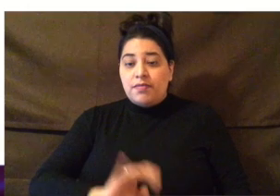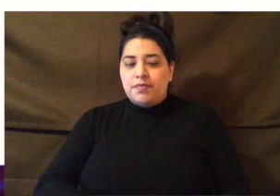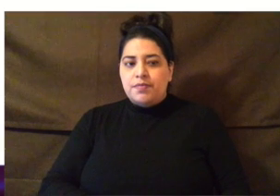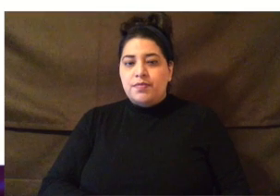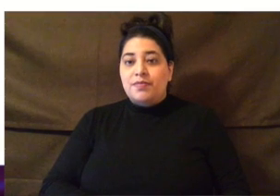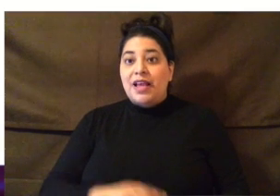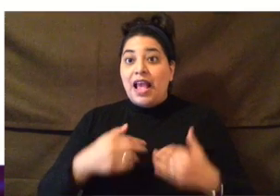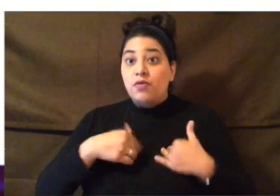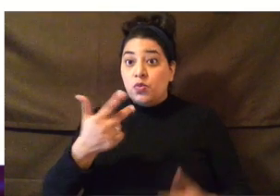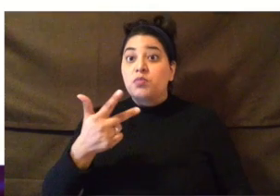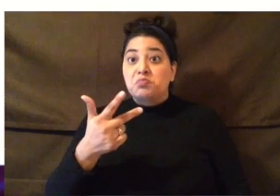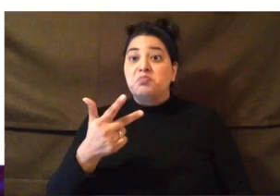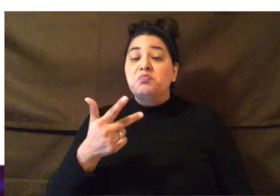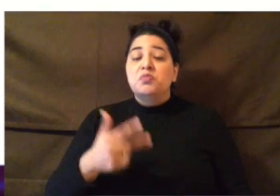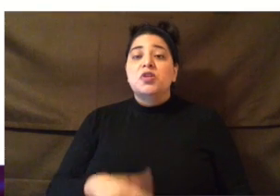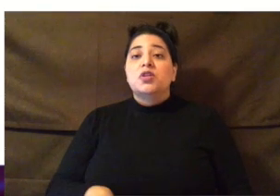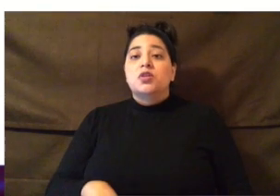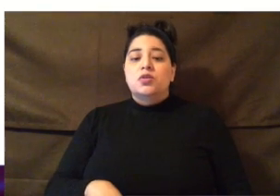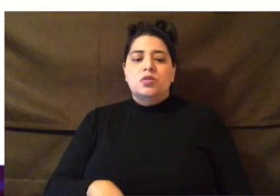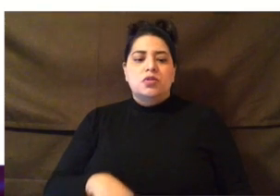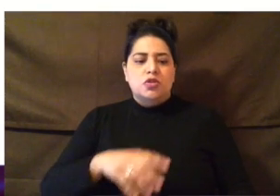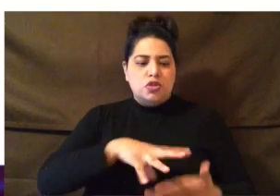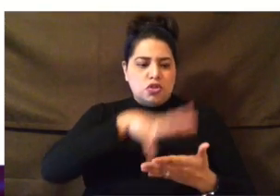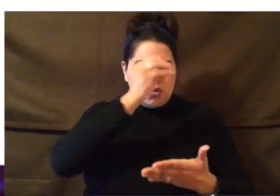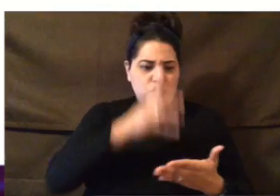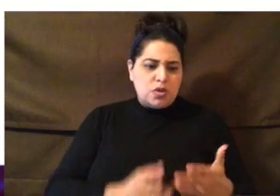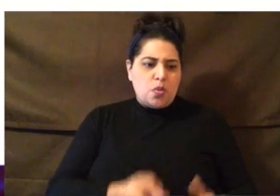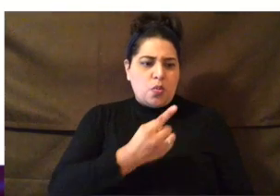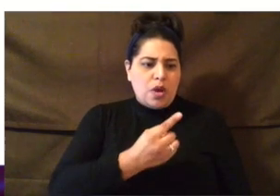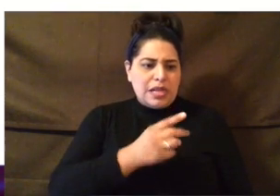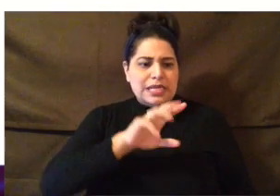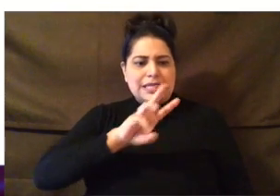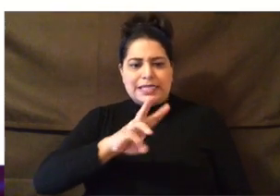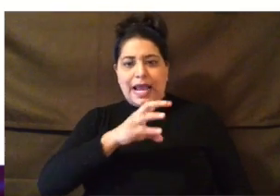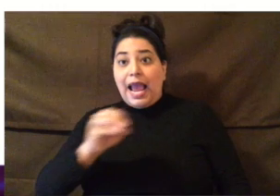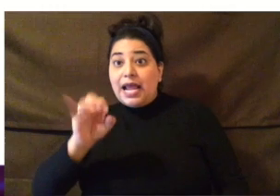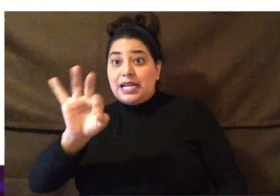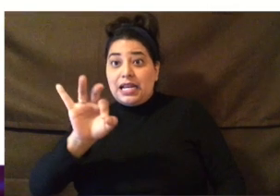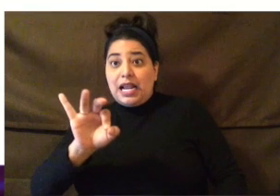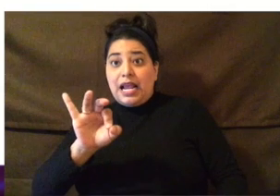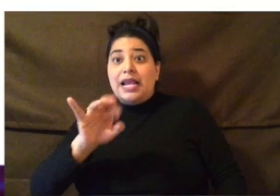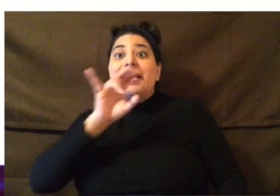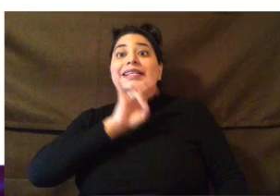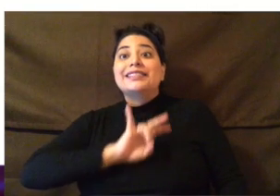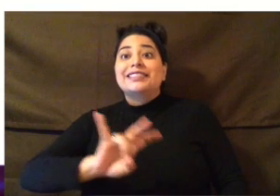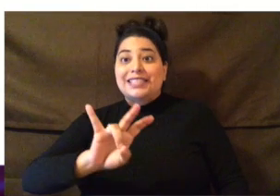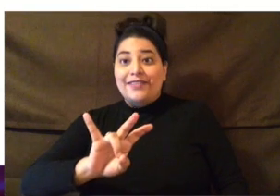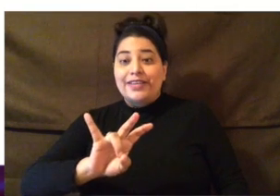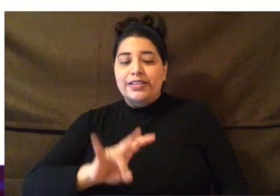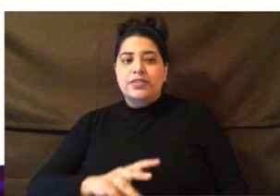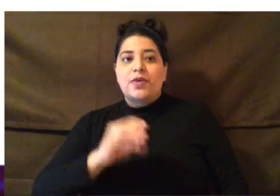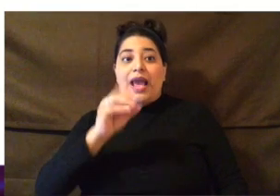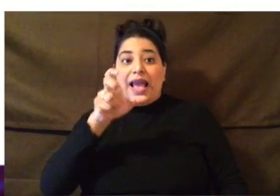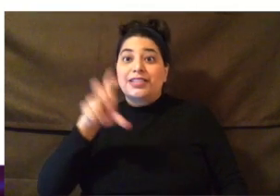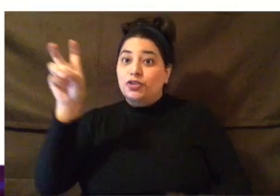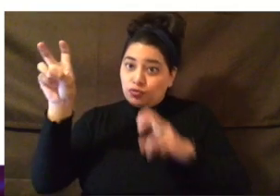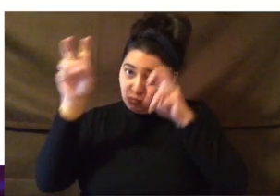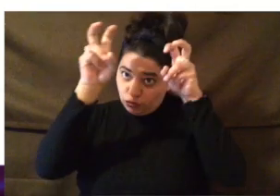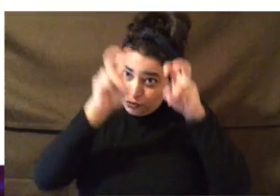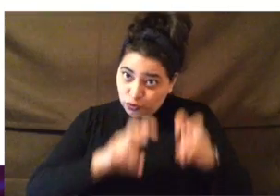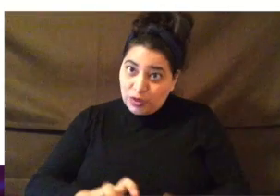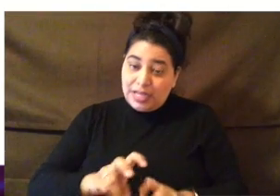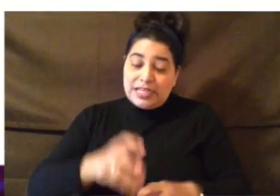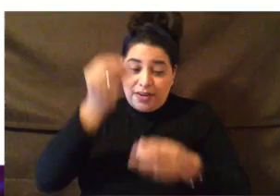There are 3. Student number 1, number 6, and number 9 are the age of 7. So we need to transfer that data